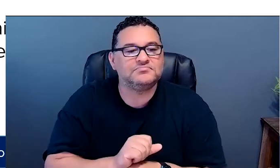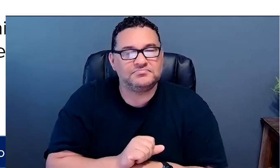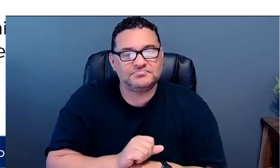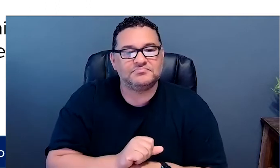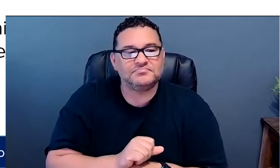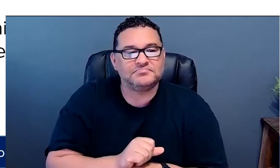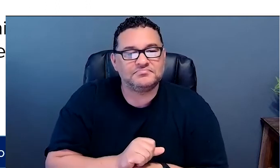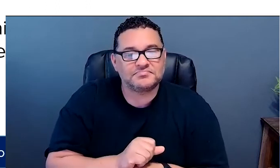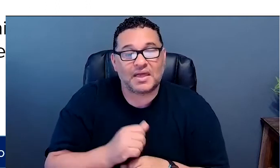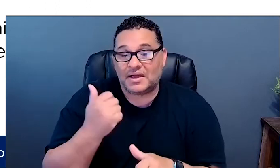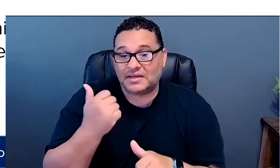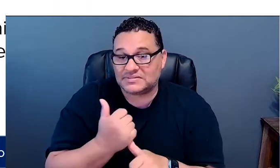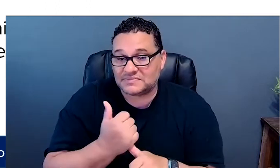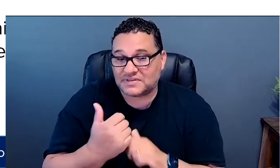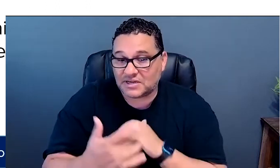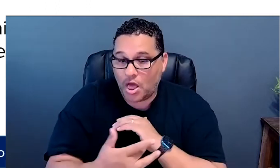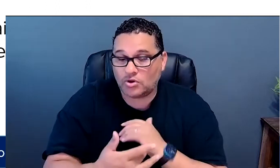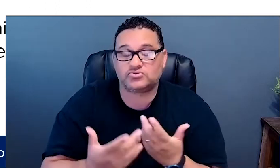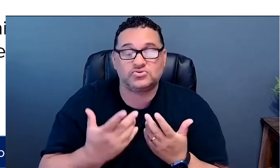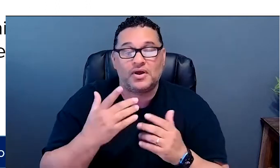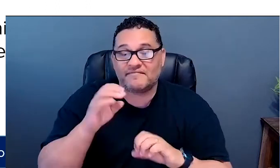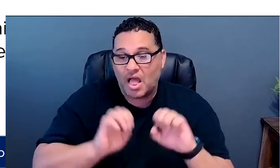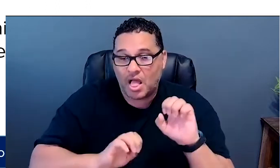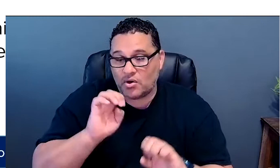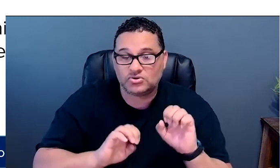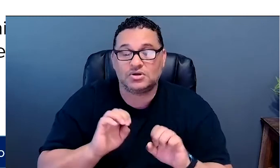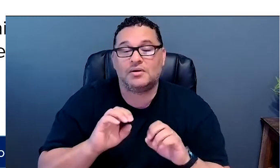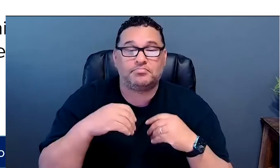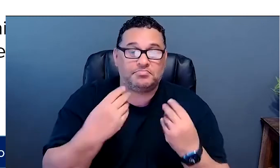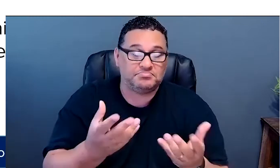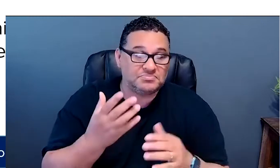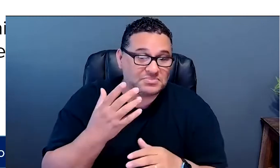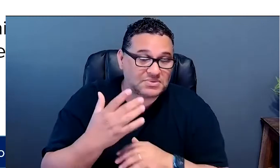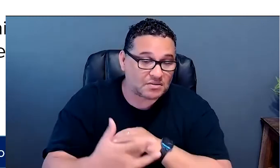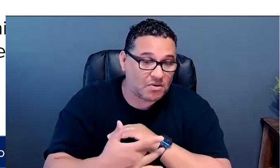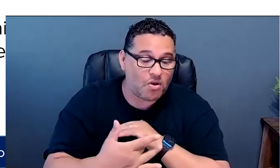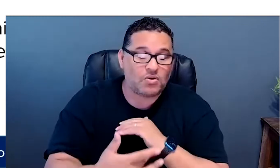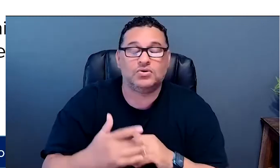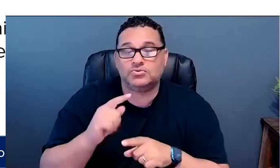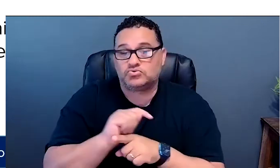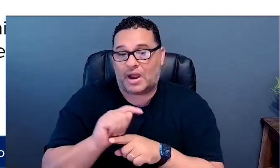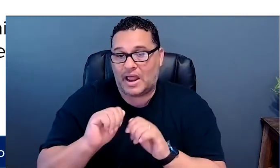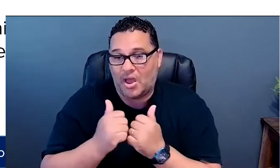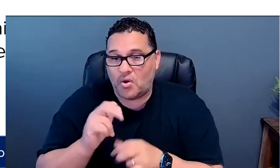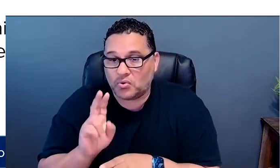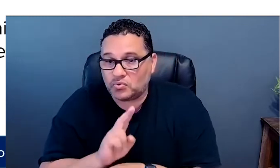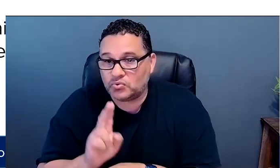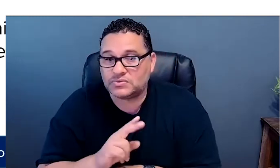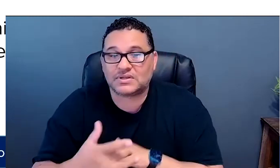could it be an evaluation, provision of the technology, training on how to use the